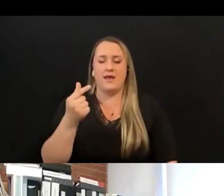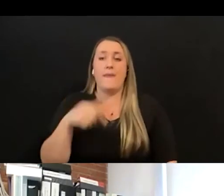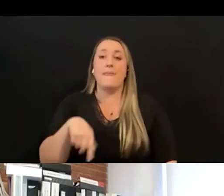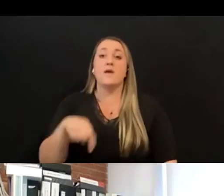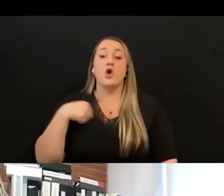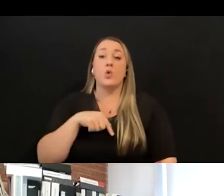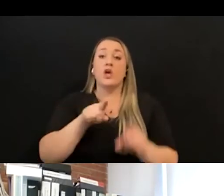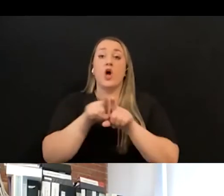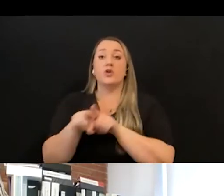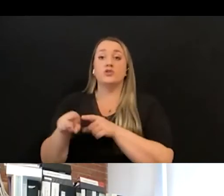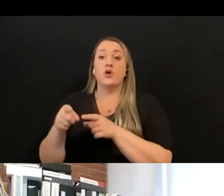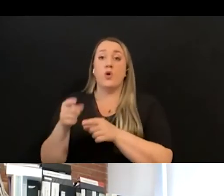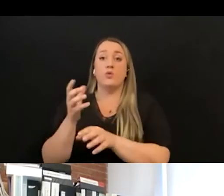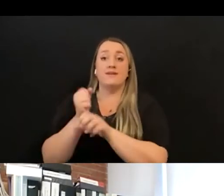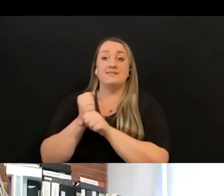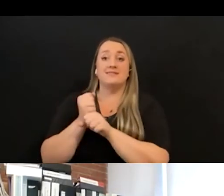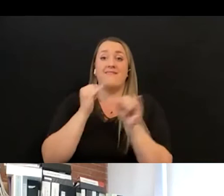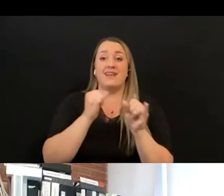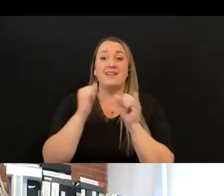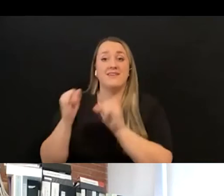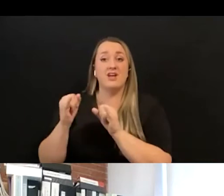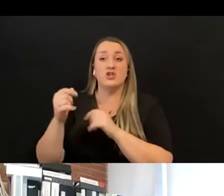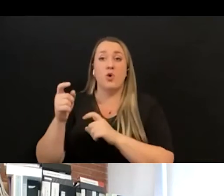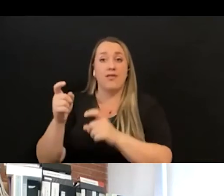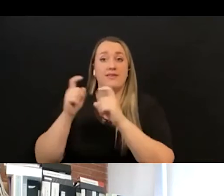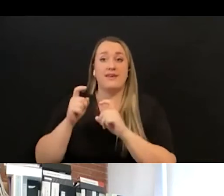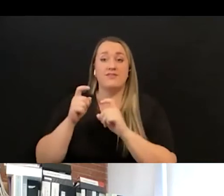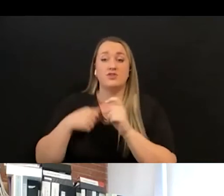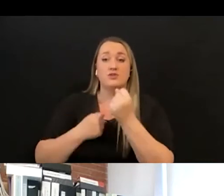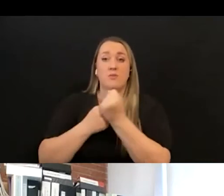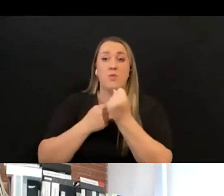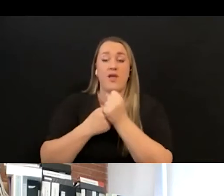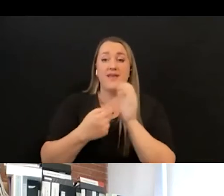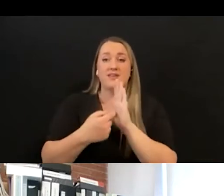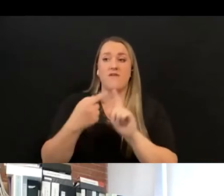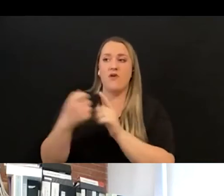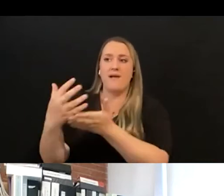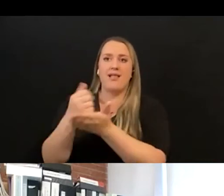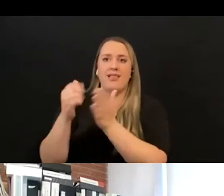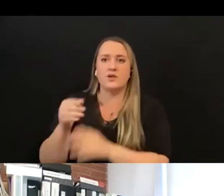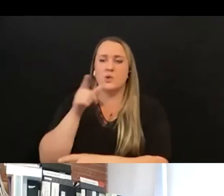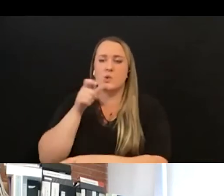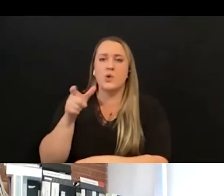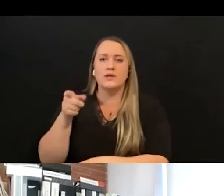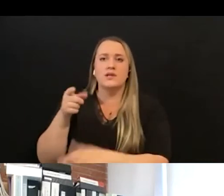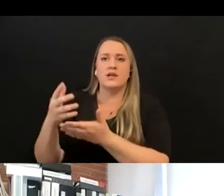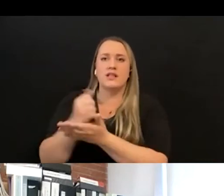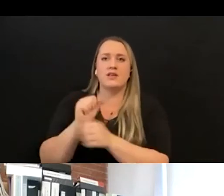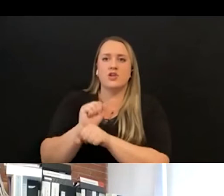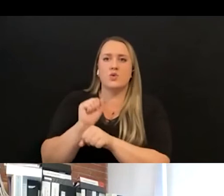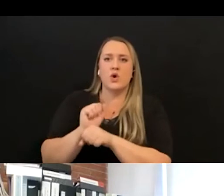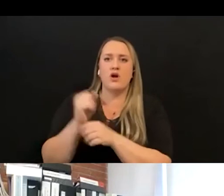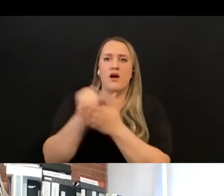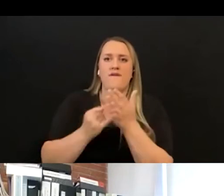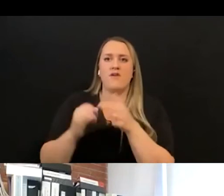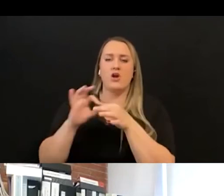received an individual gift to support the exhibition from a collector who collected the work of artists associated with